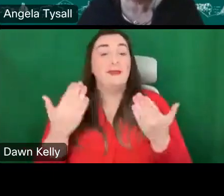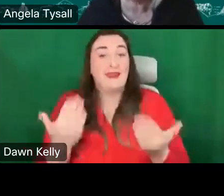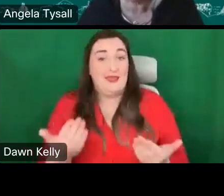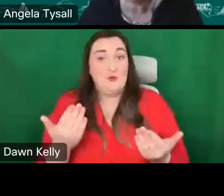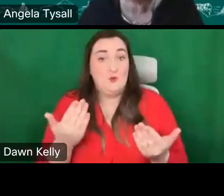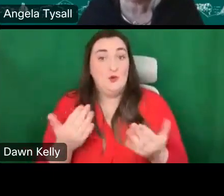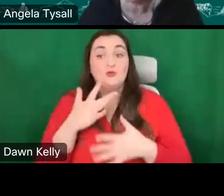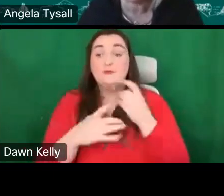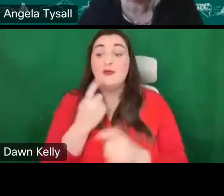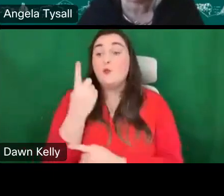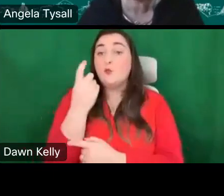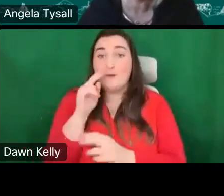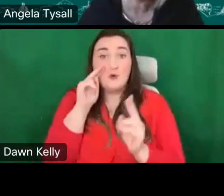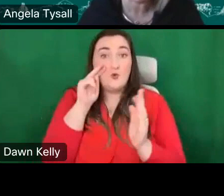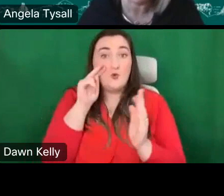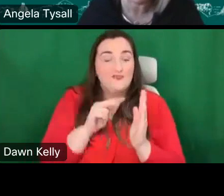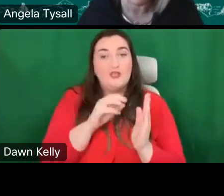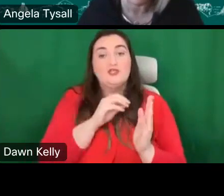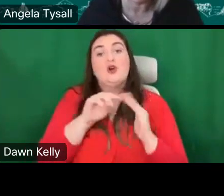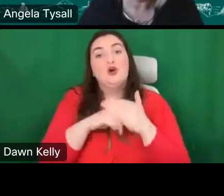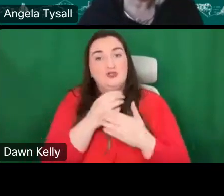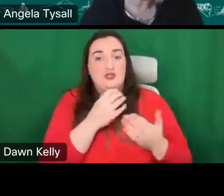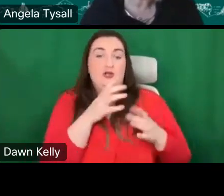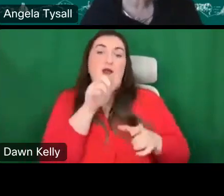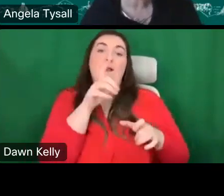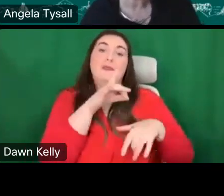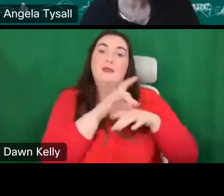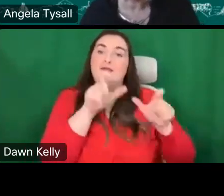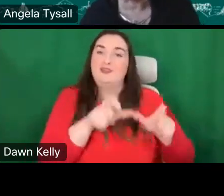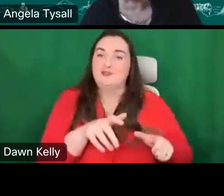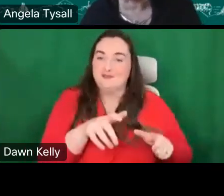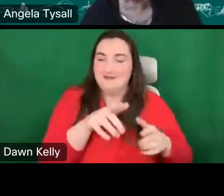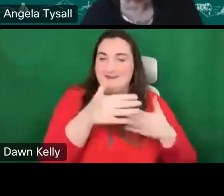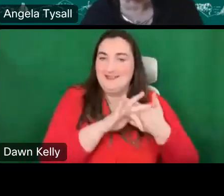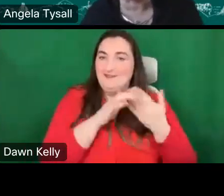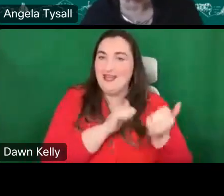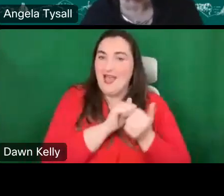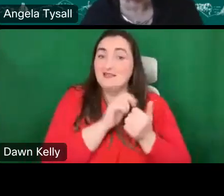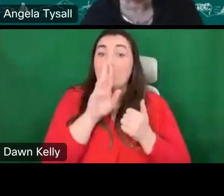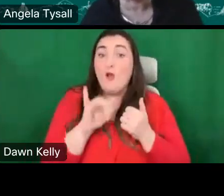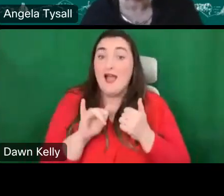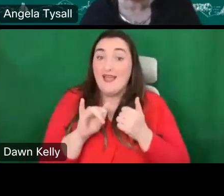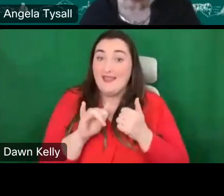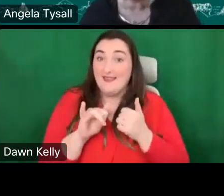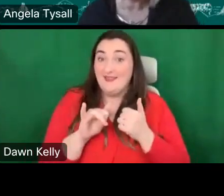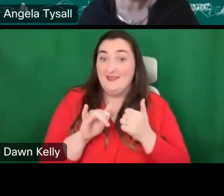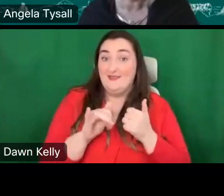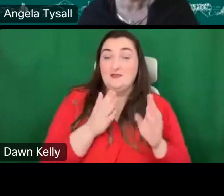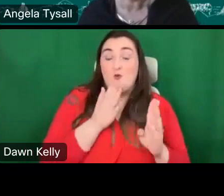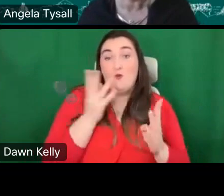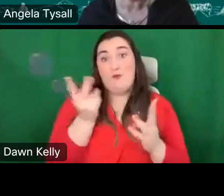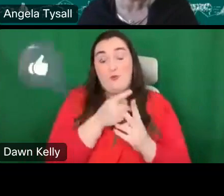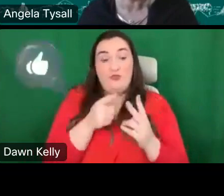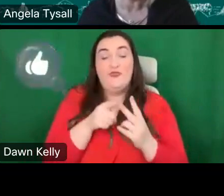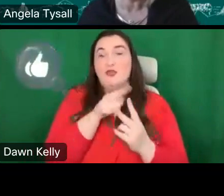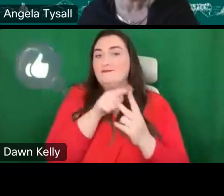another notification under the provisions of the Patient Safety Act. And the reason why there can't be one notification to suit both is that they're two